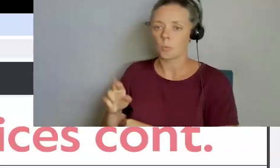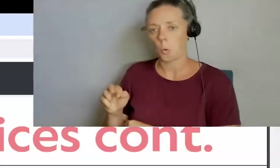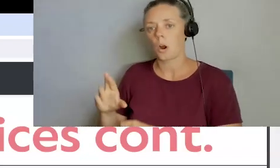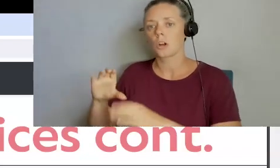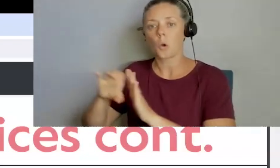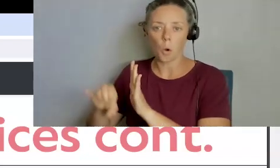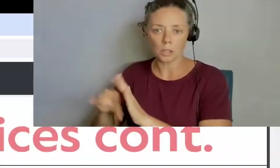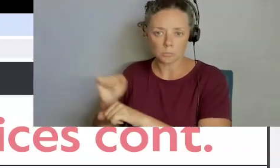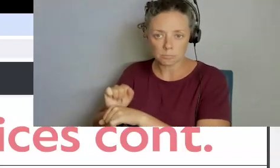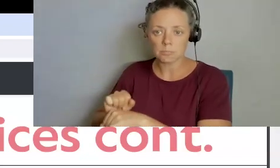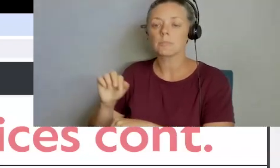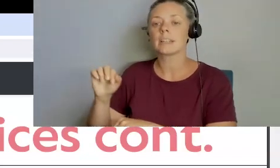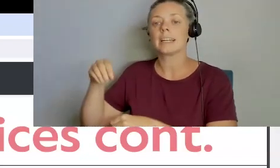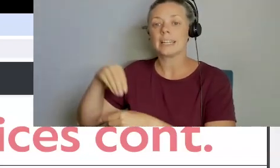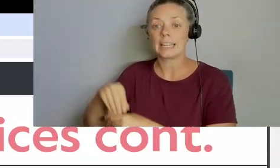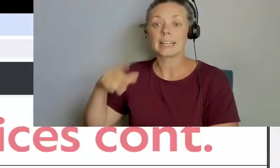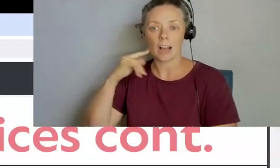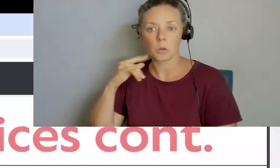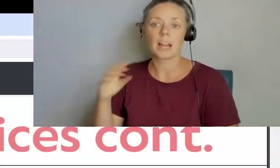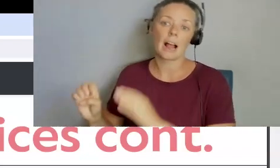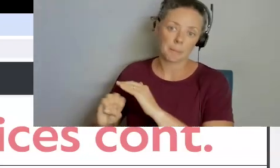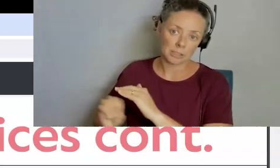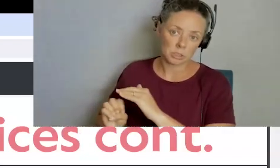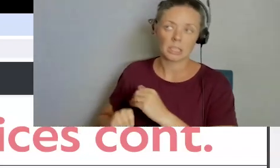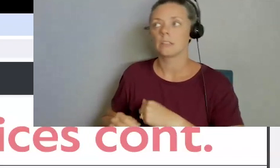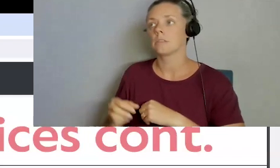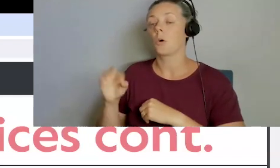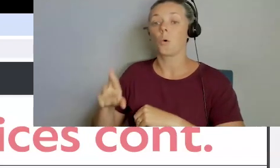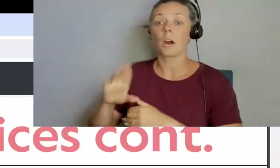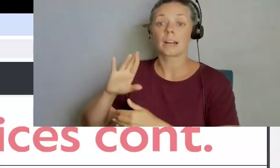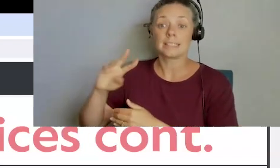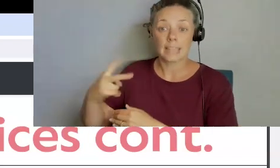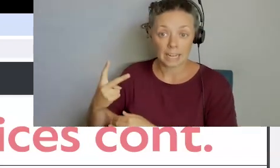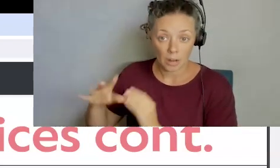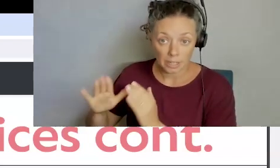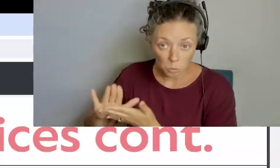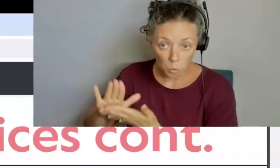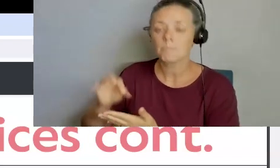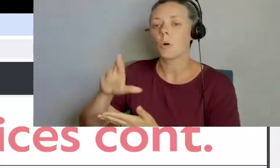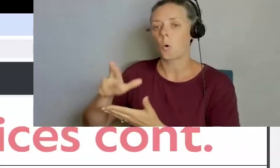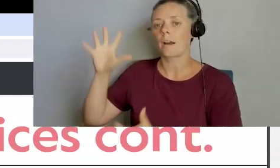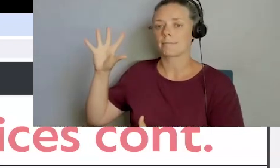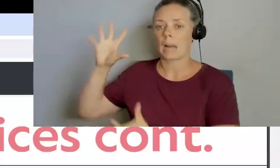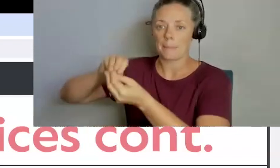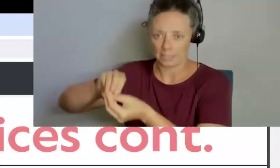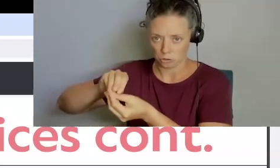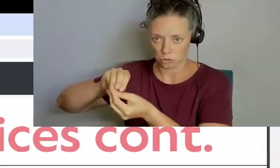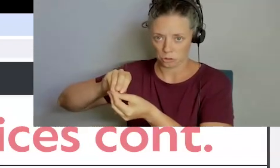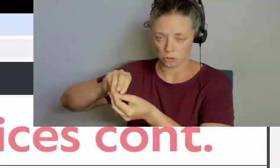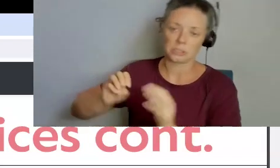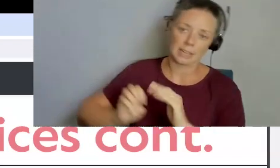3 years of attendance in California elementary school, California secondary school, or a combination of elementary and